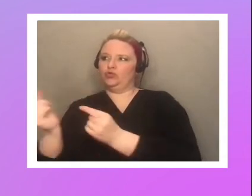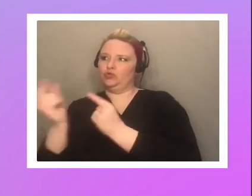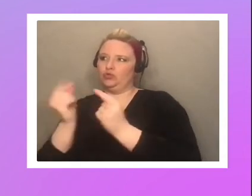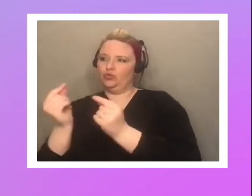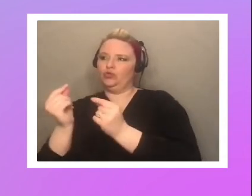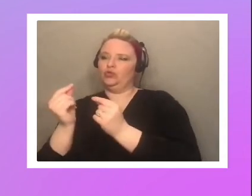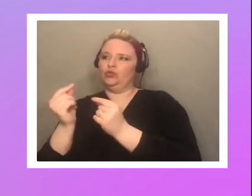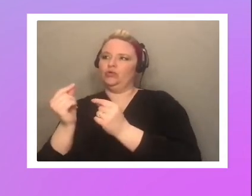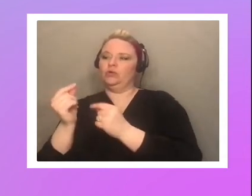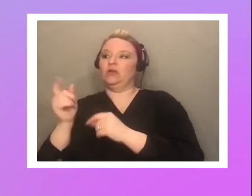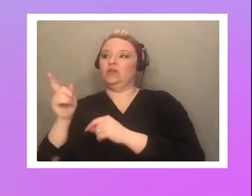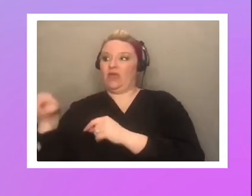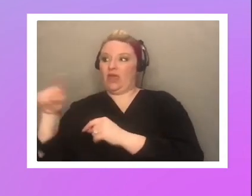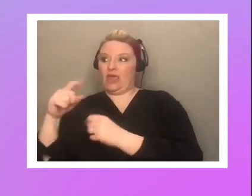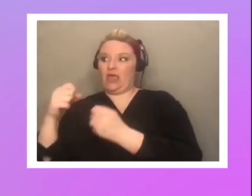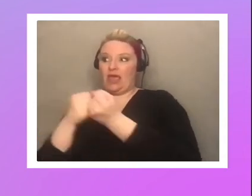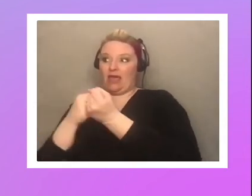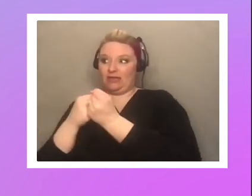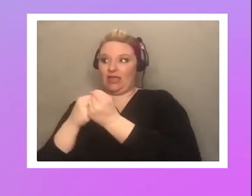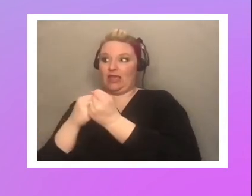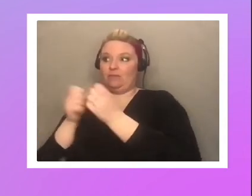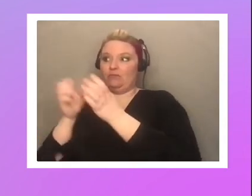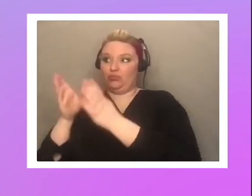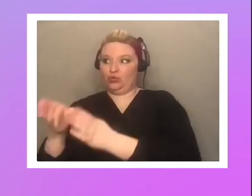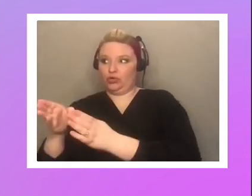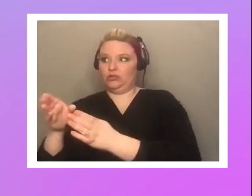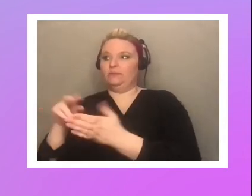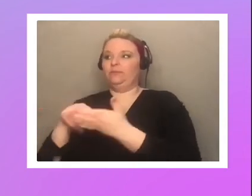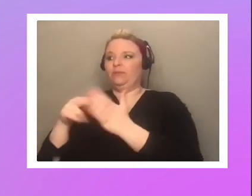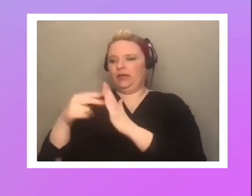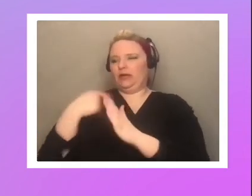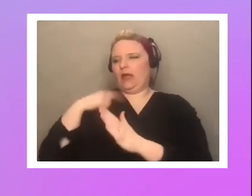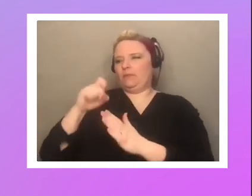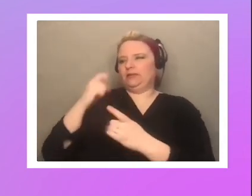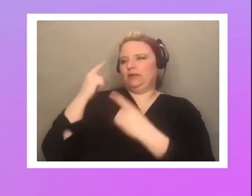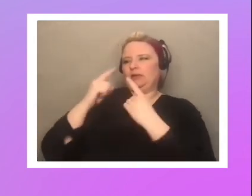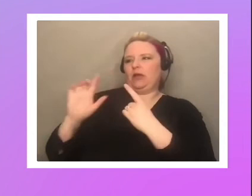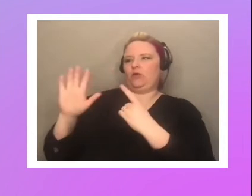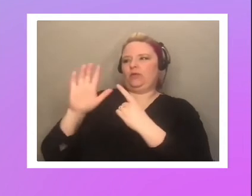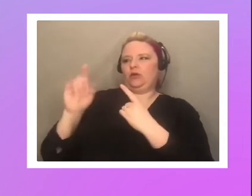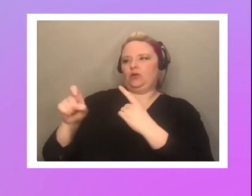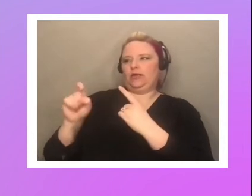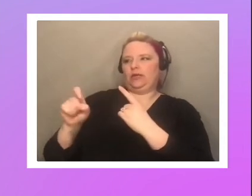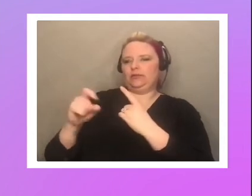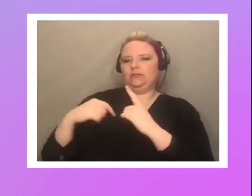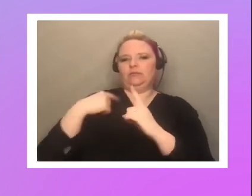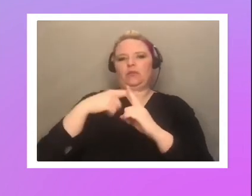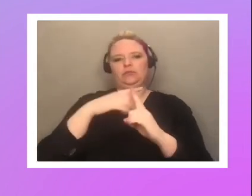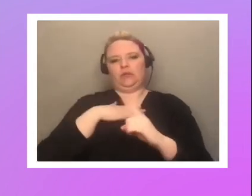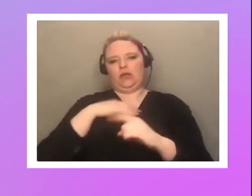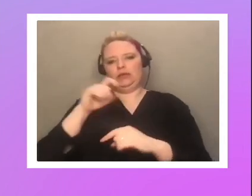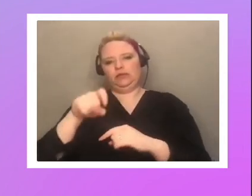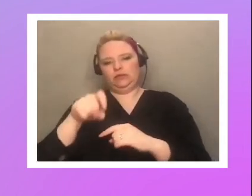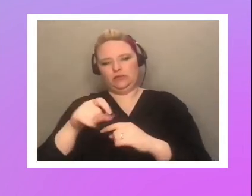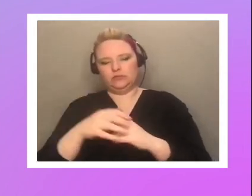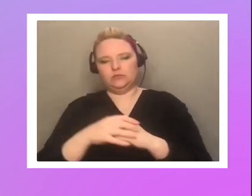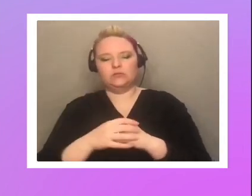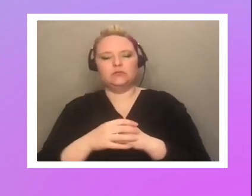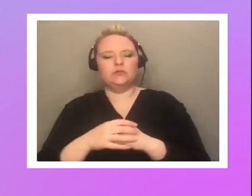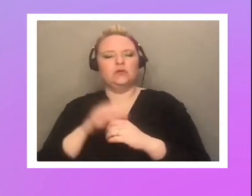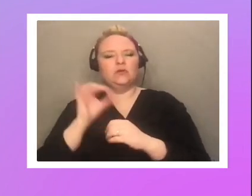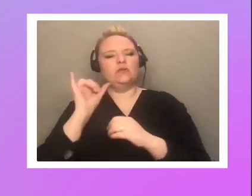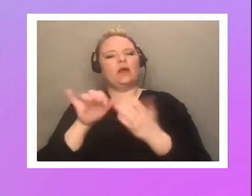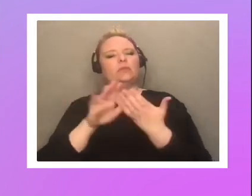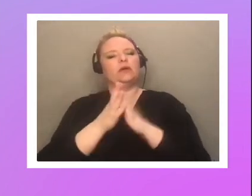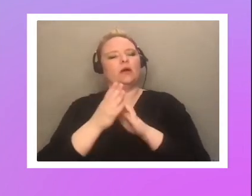is advocating for. I need to consider their needs. So that usually makes it a bit more